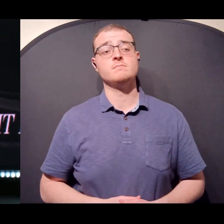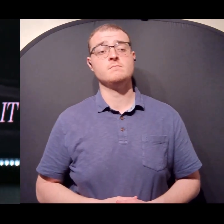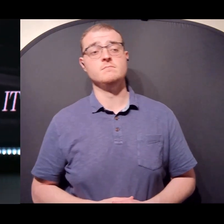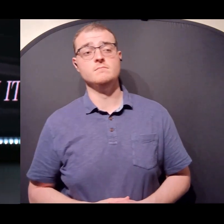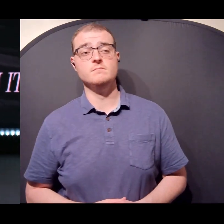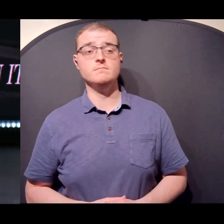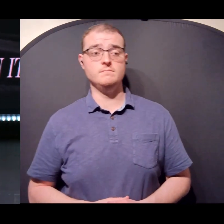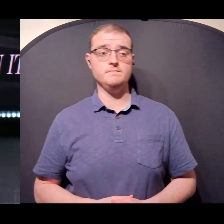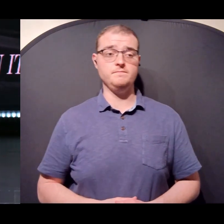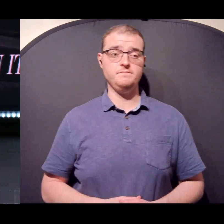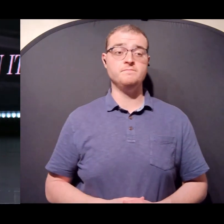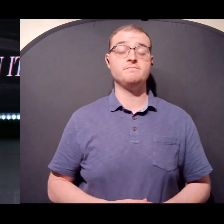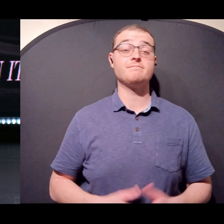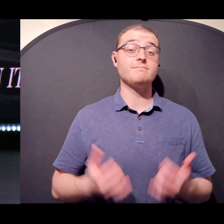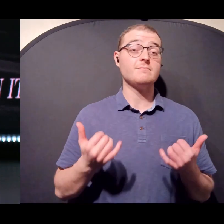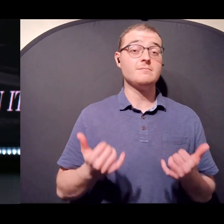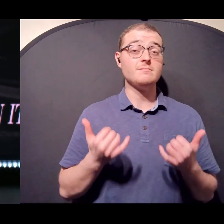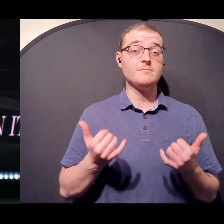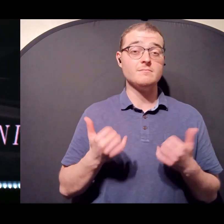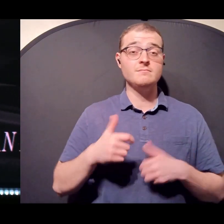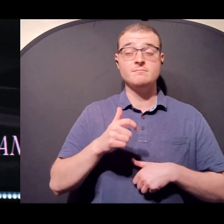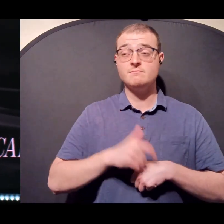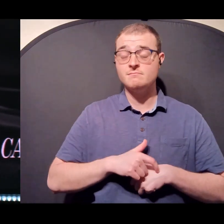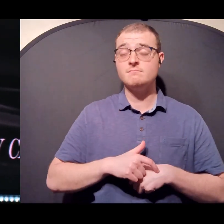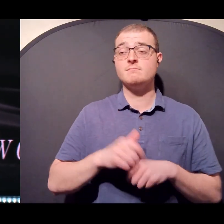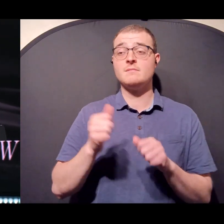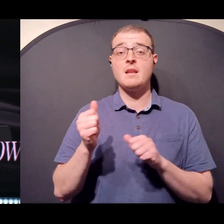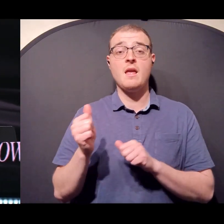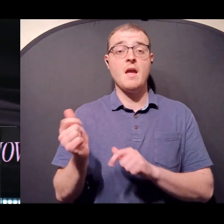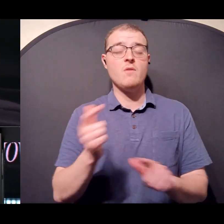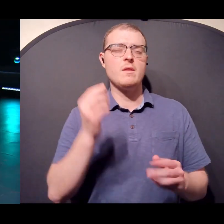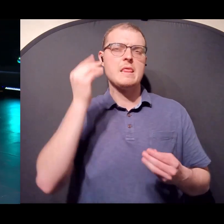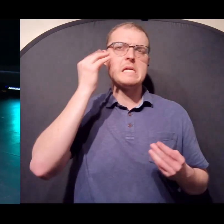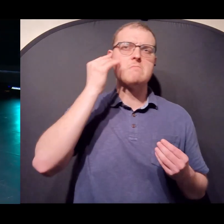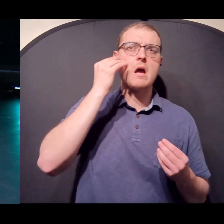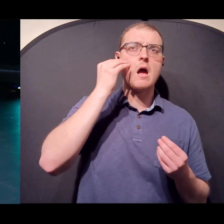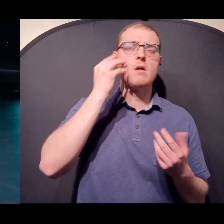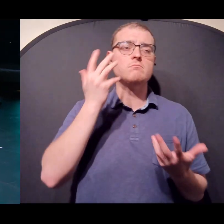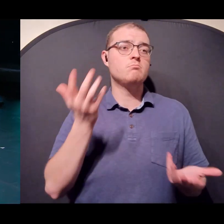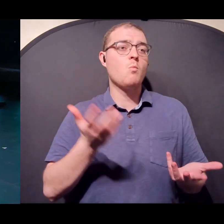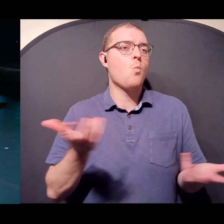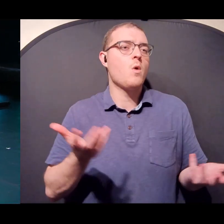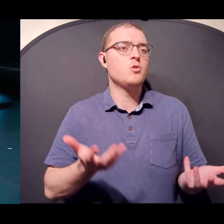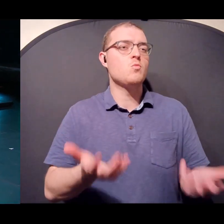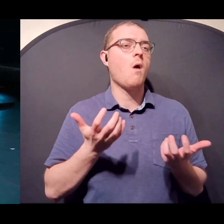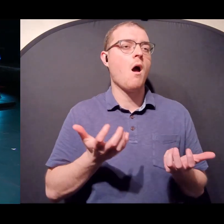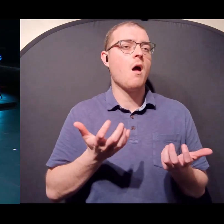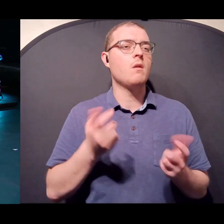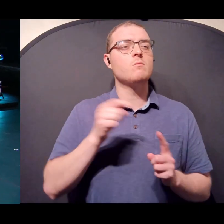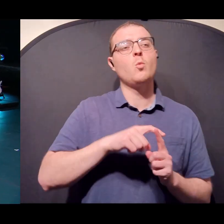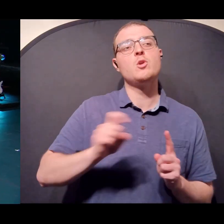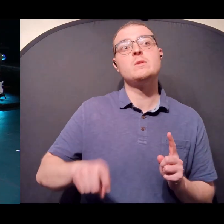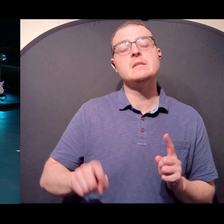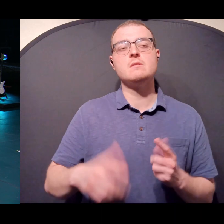This is the season where everyone is asking the question, what do you want? What do you need?